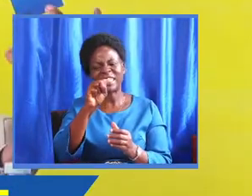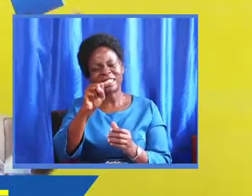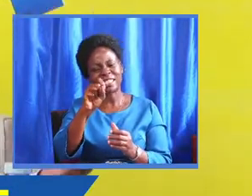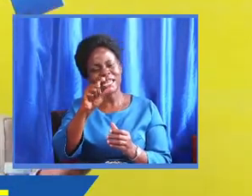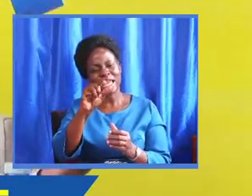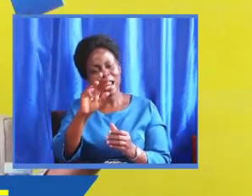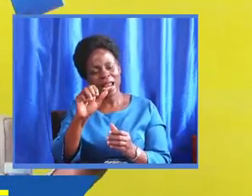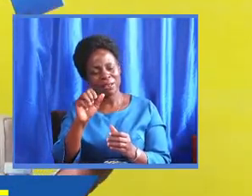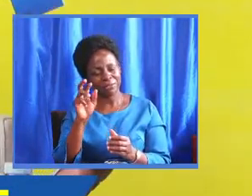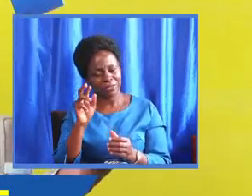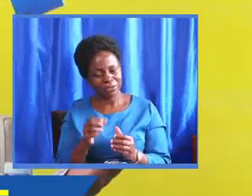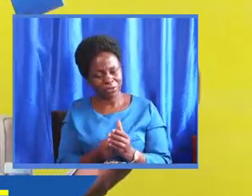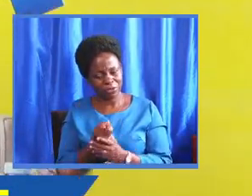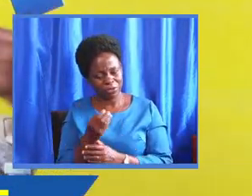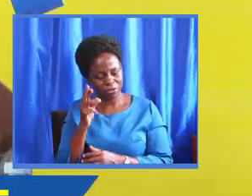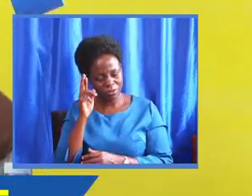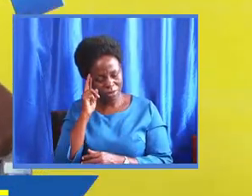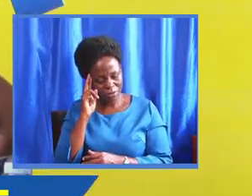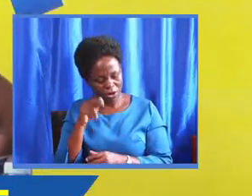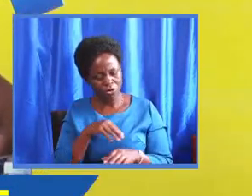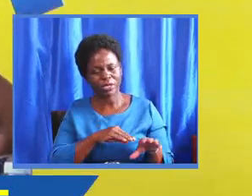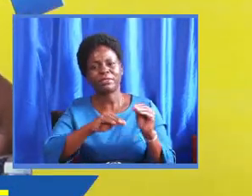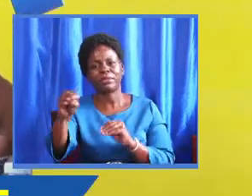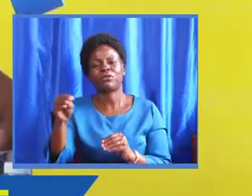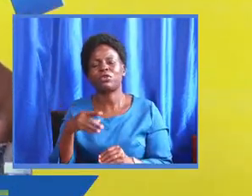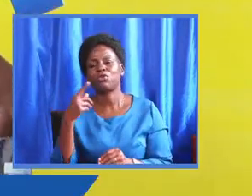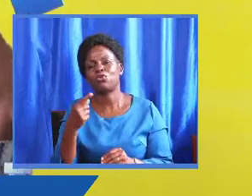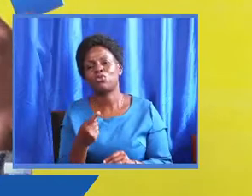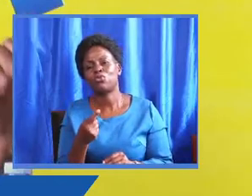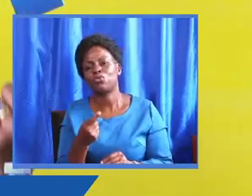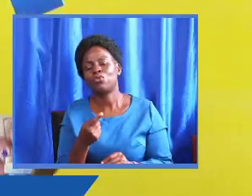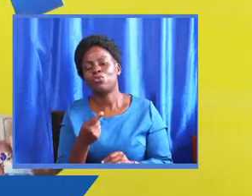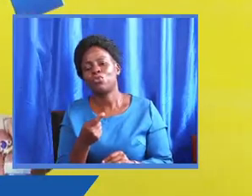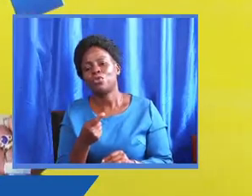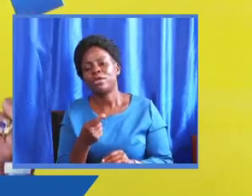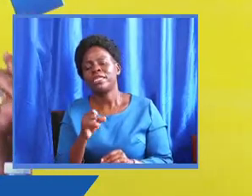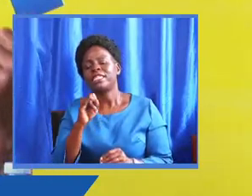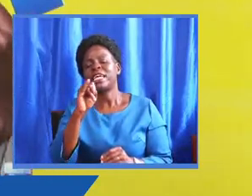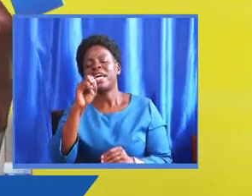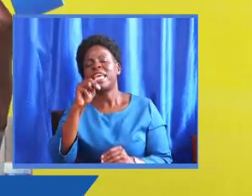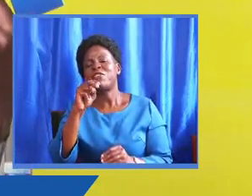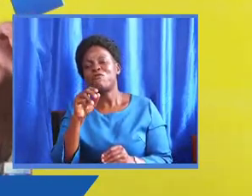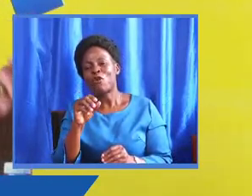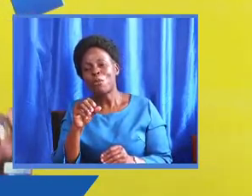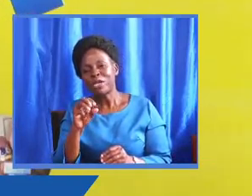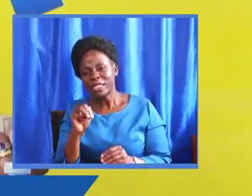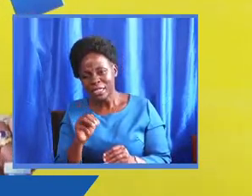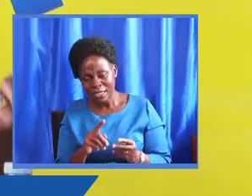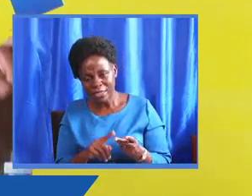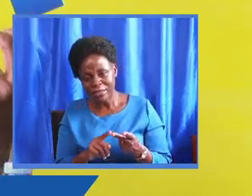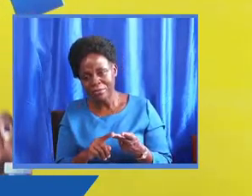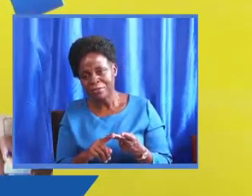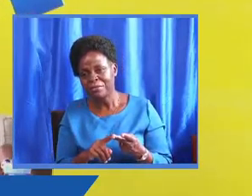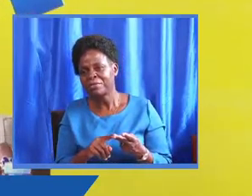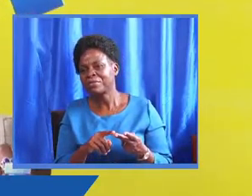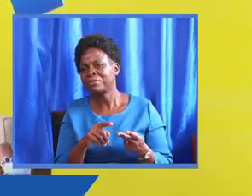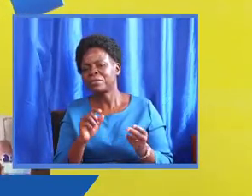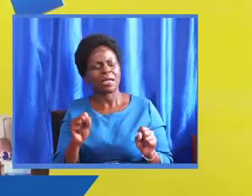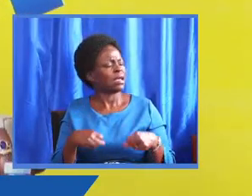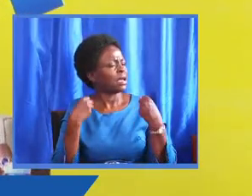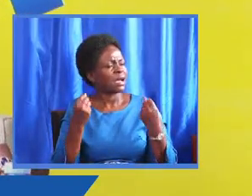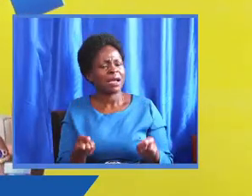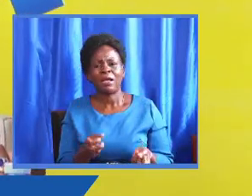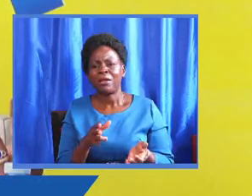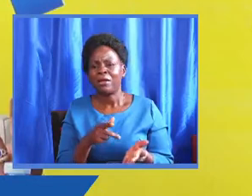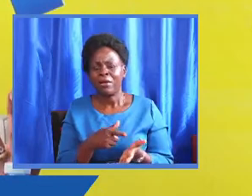Because remember, who's migrating? It's the informal sector, usually unemployed, can't afford